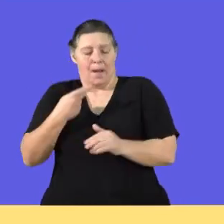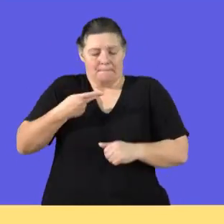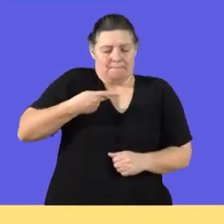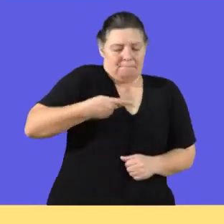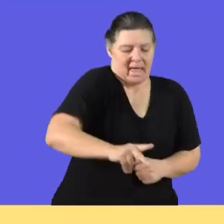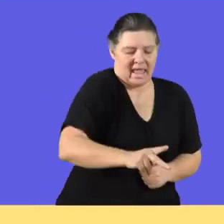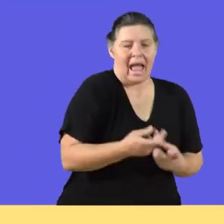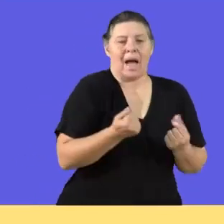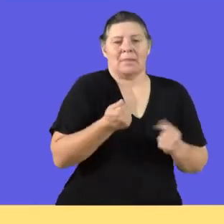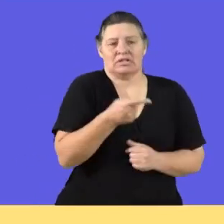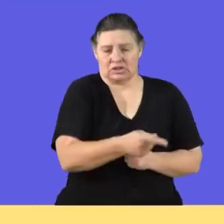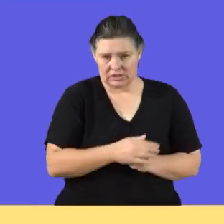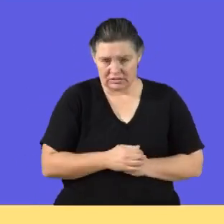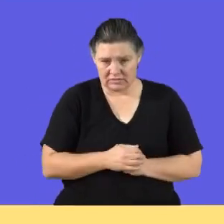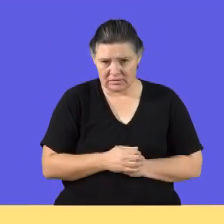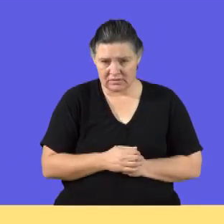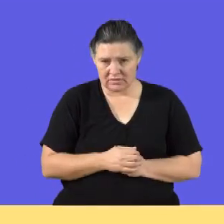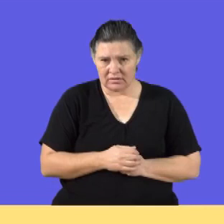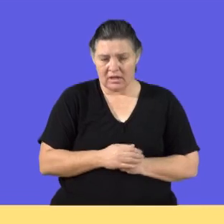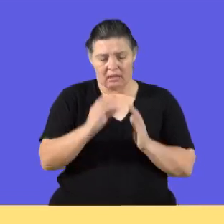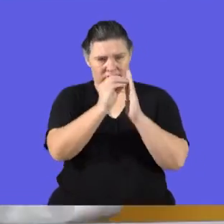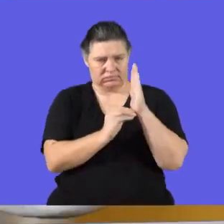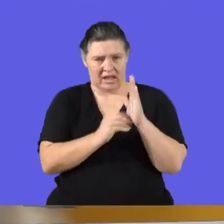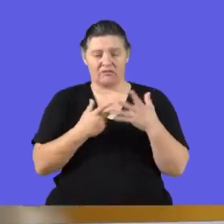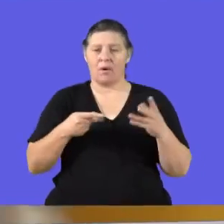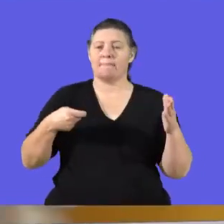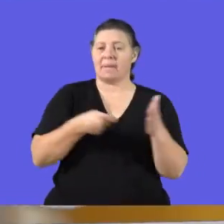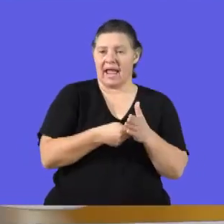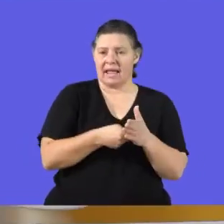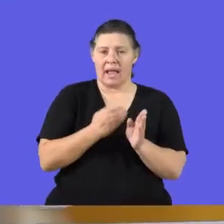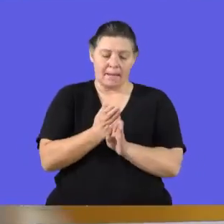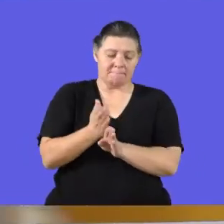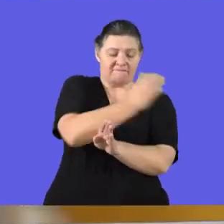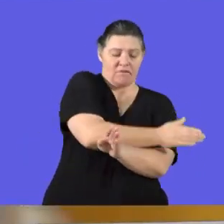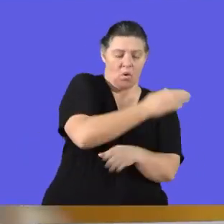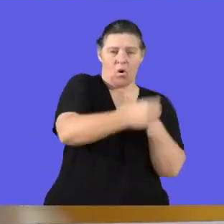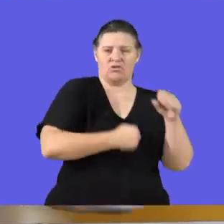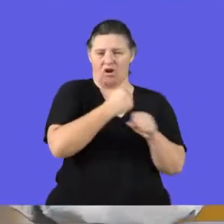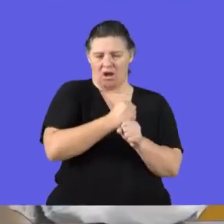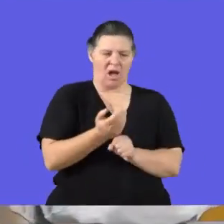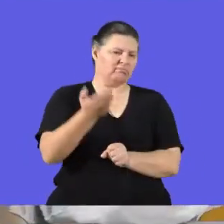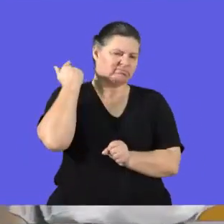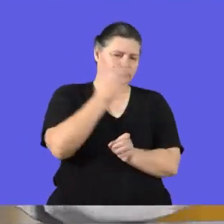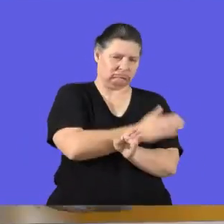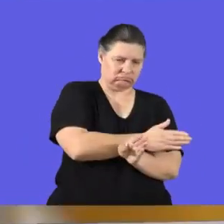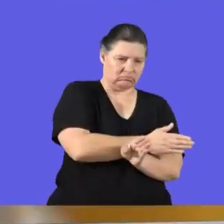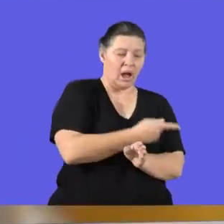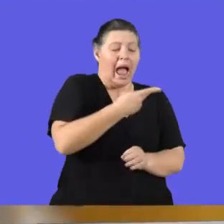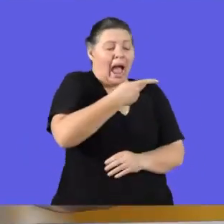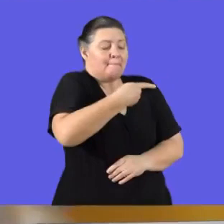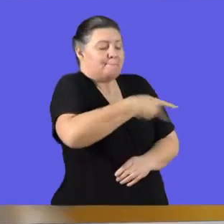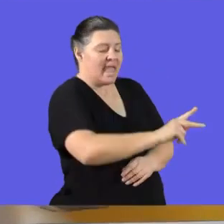in the books of the business. What it simply means is when we buy an asset in the previous years,